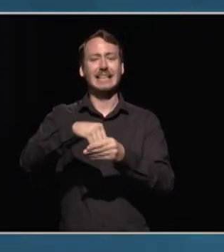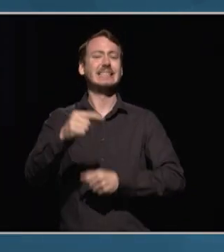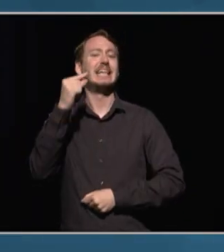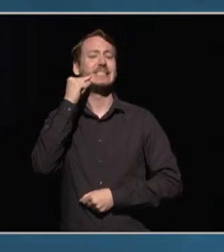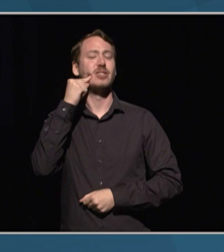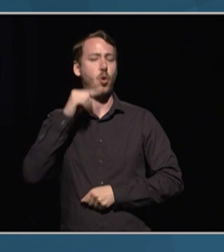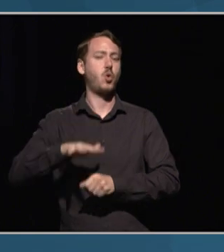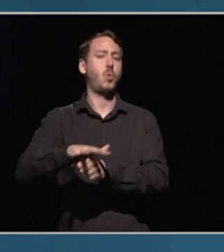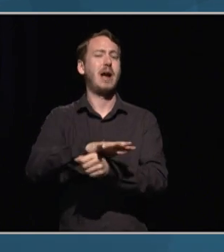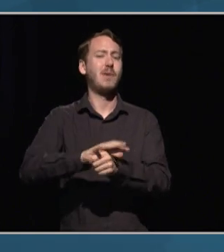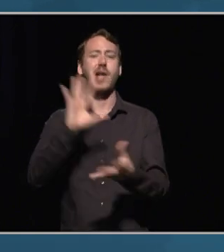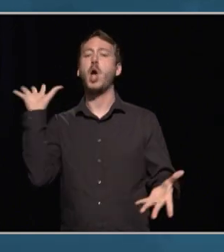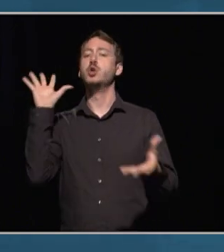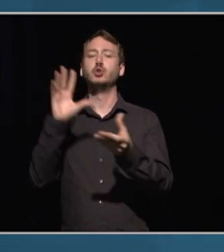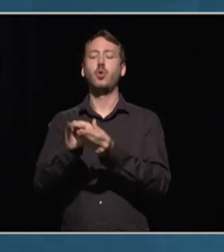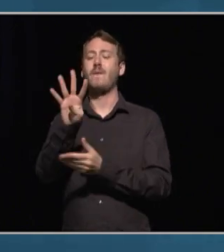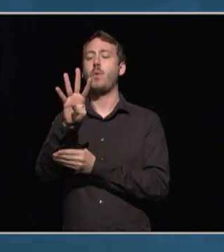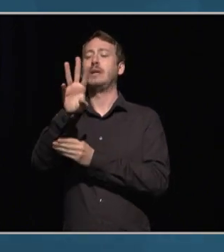our total to